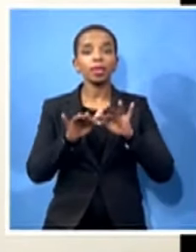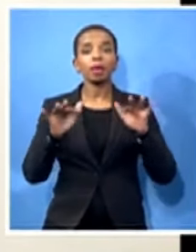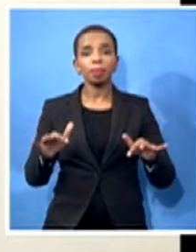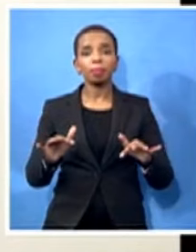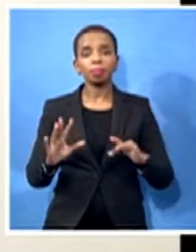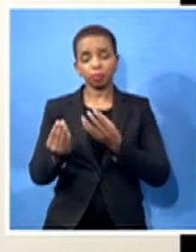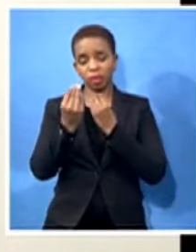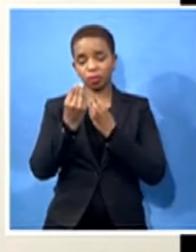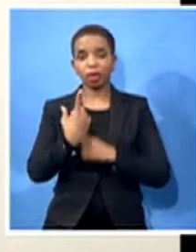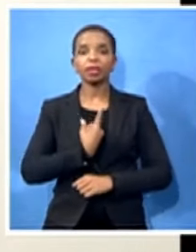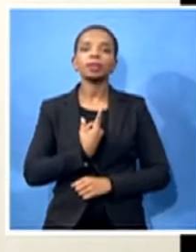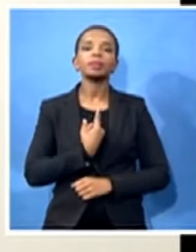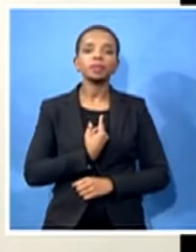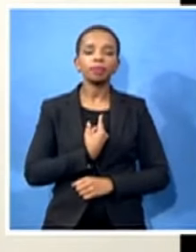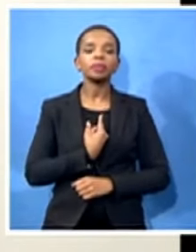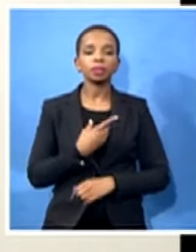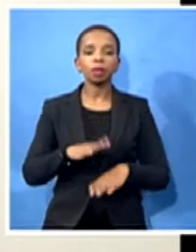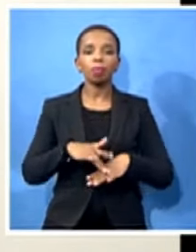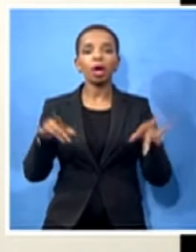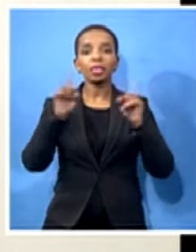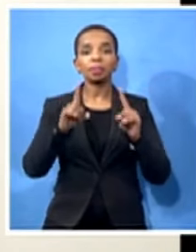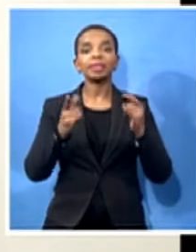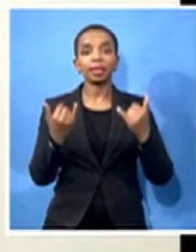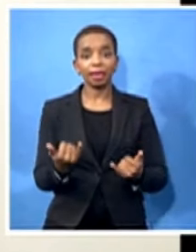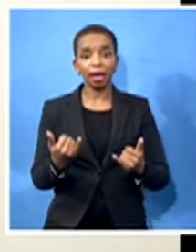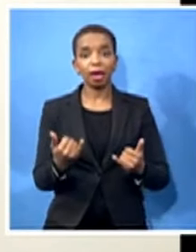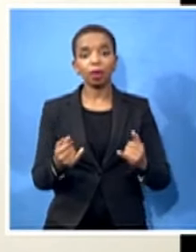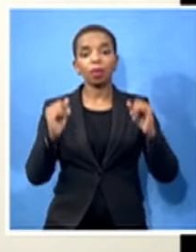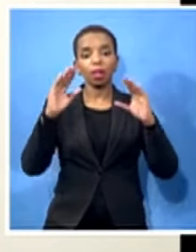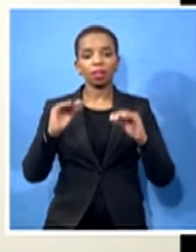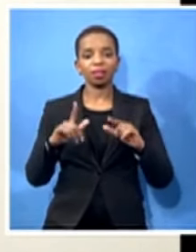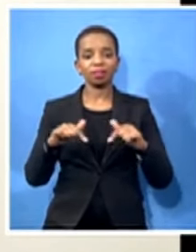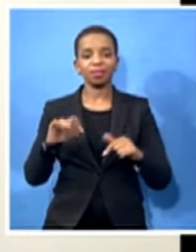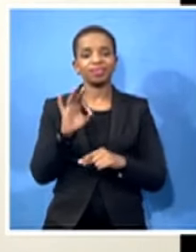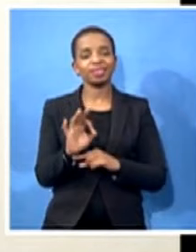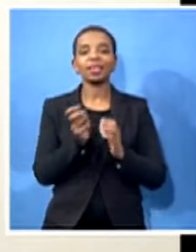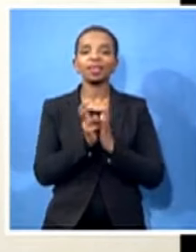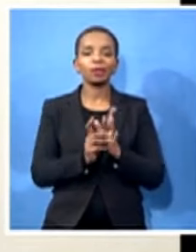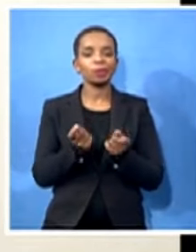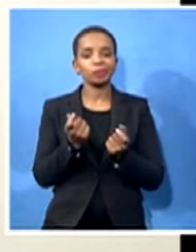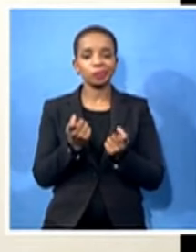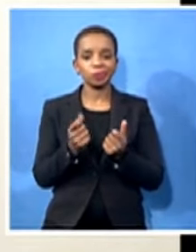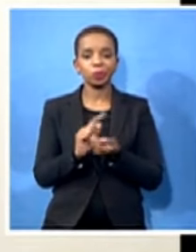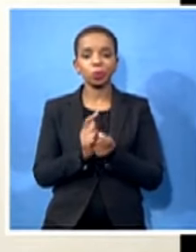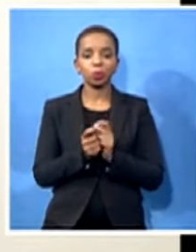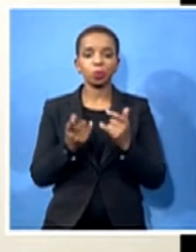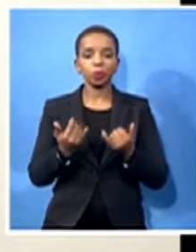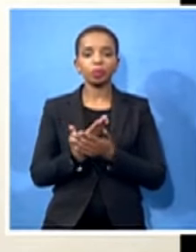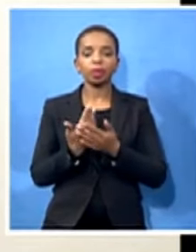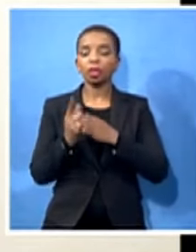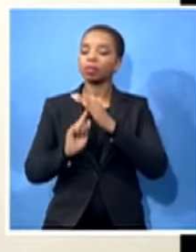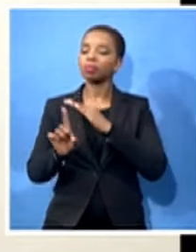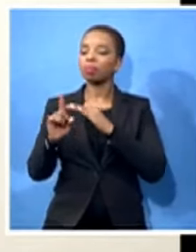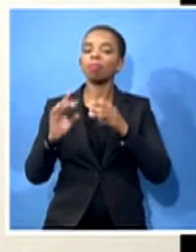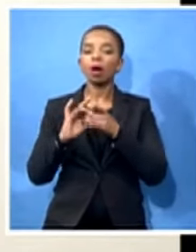being able to actually venture out and use public transport and be out there. One of the most important things